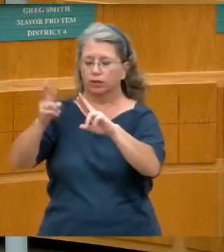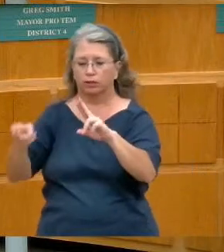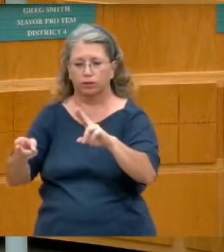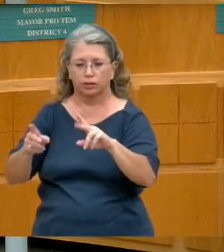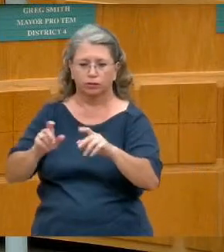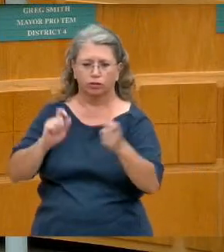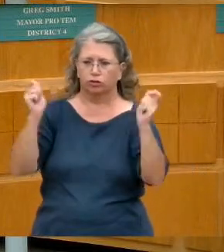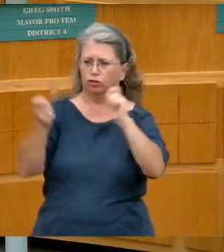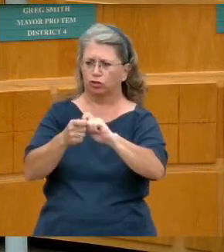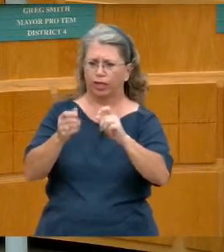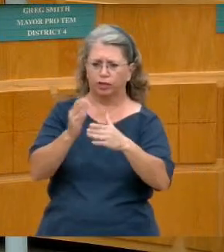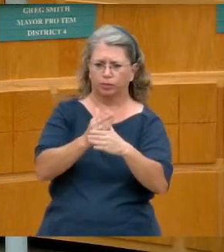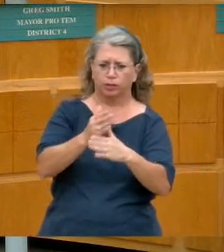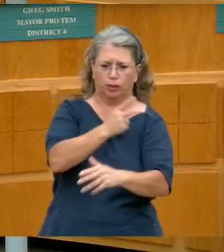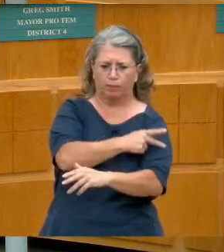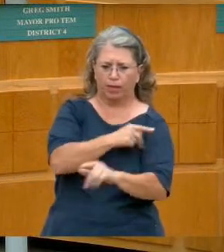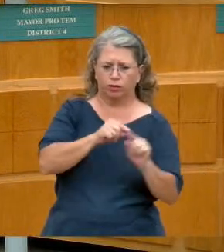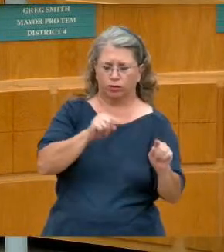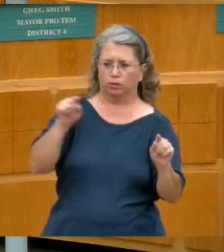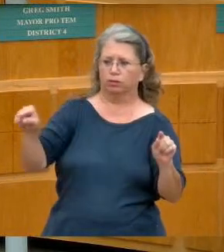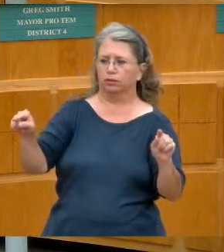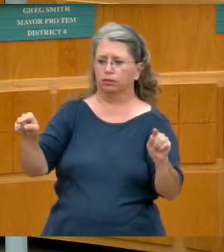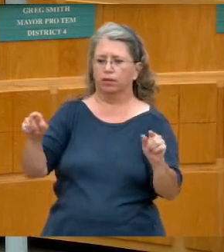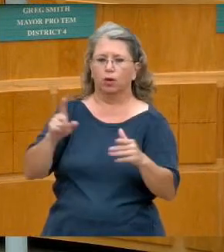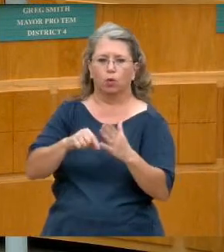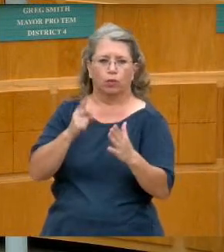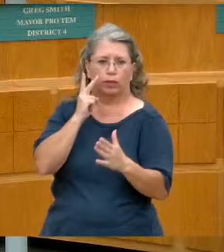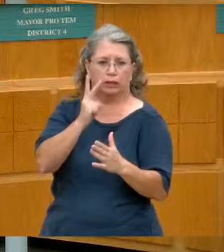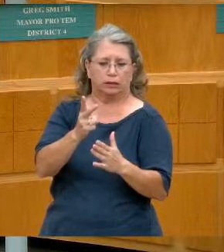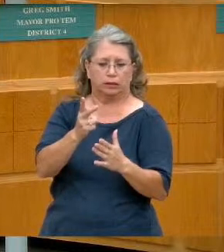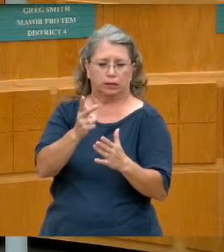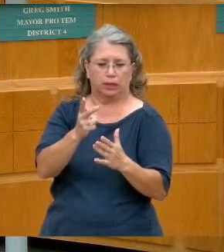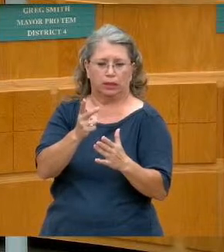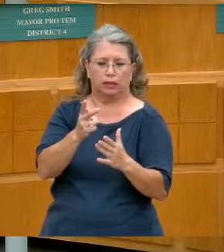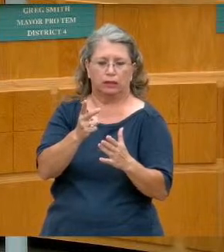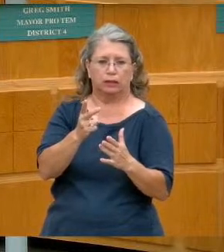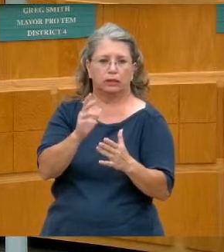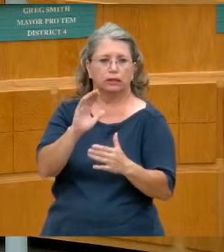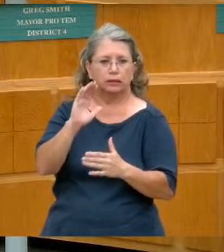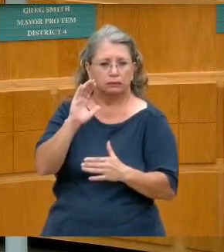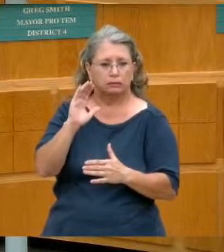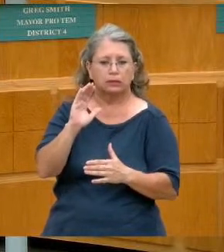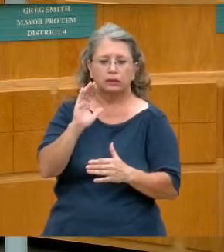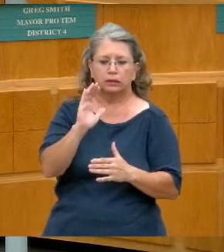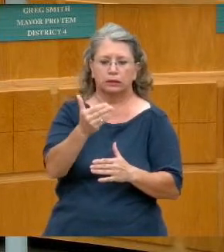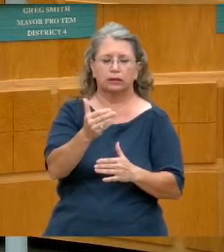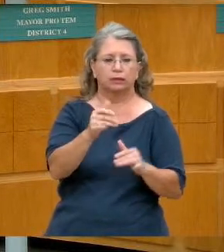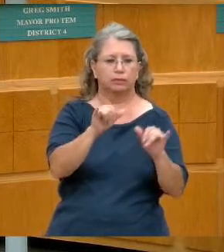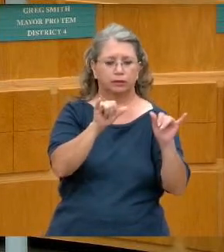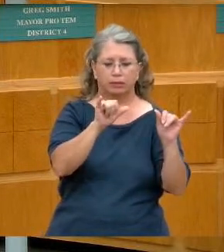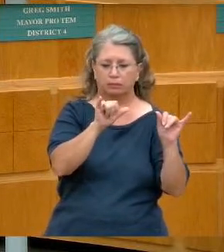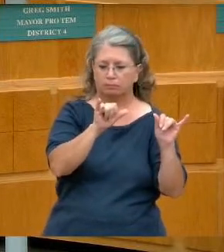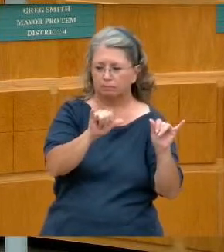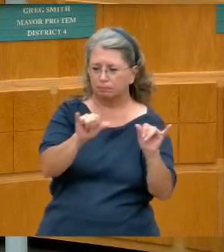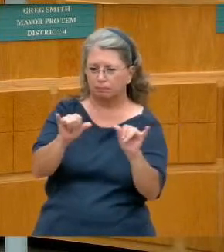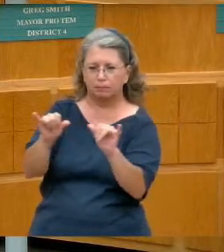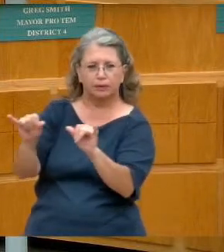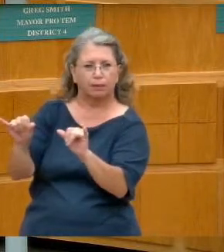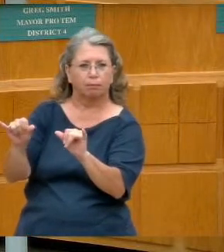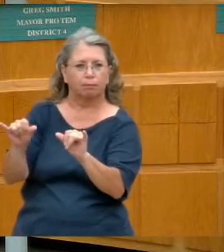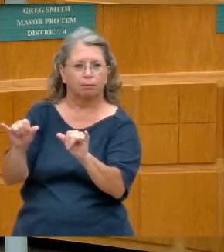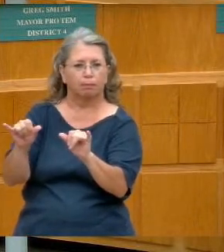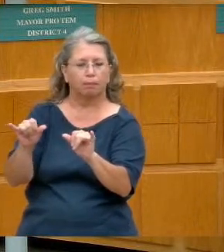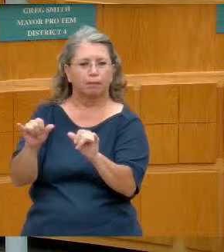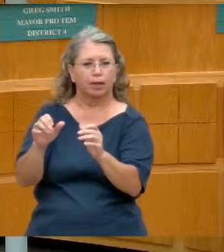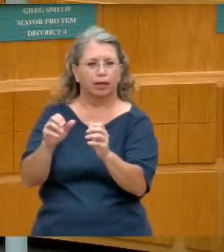So in other words, what we see right now in the hospitals, exactly the virus, the